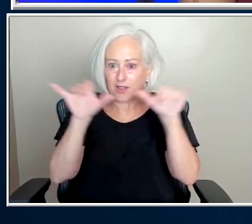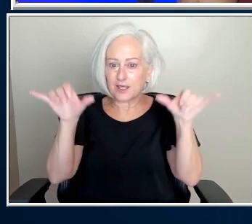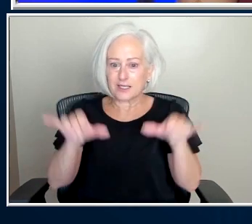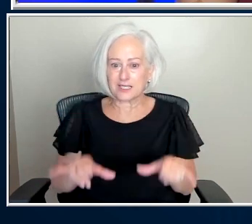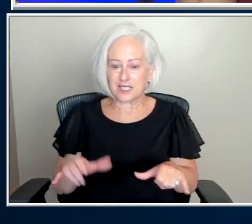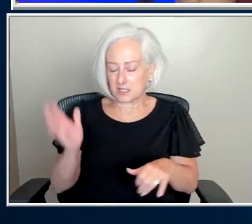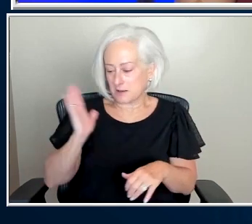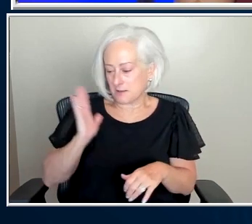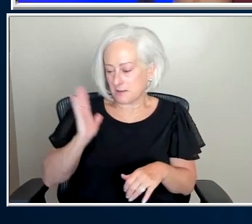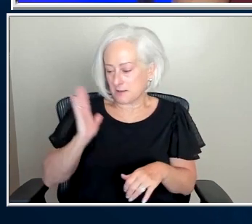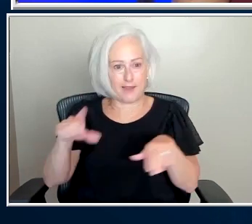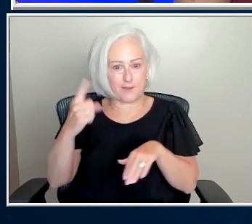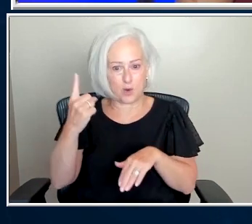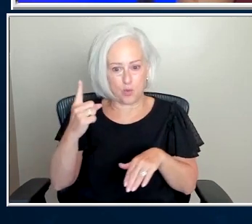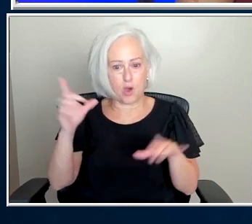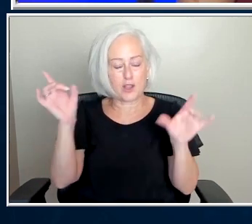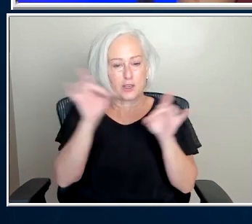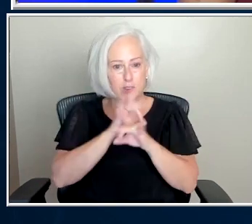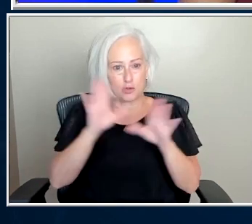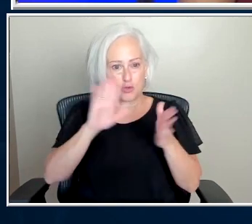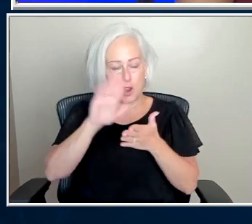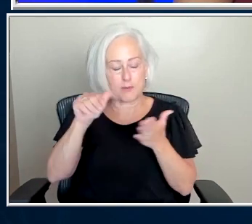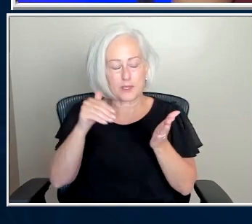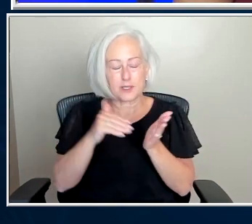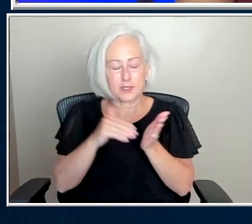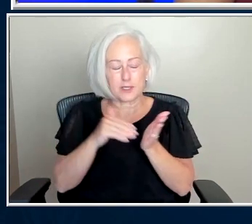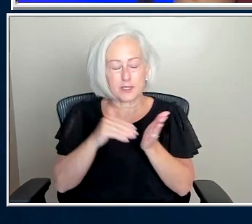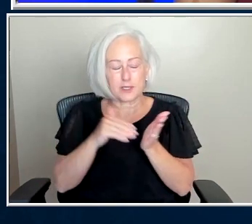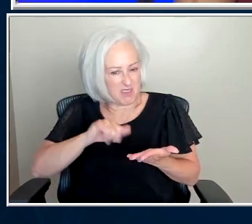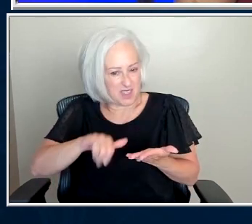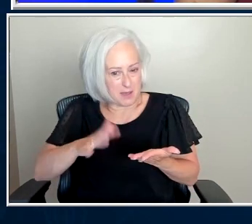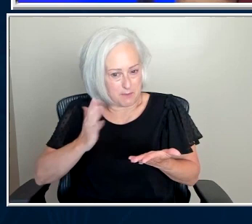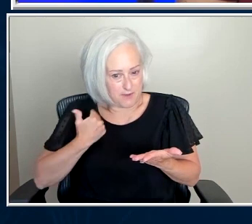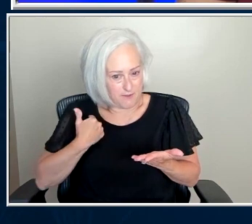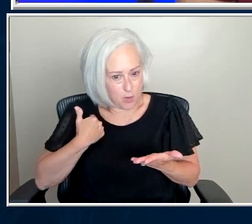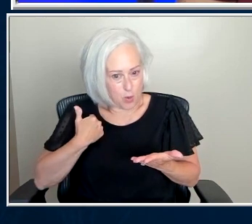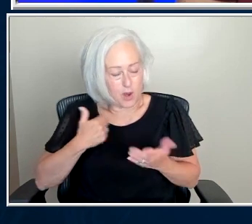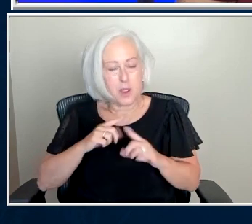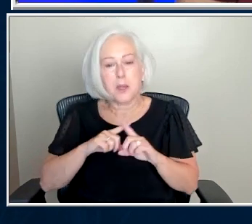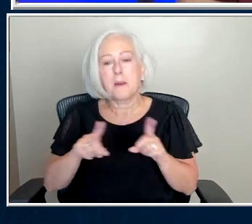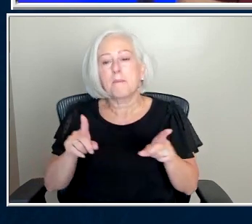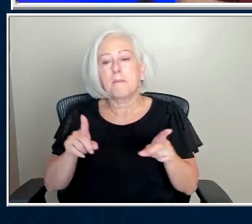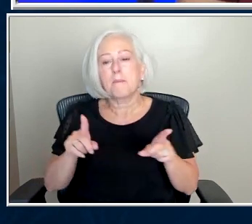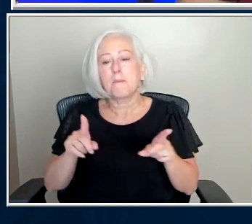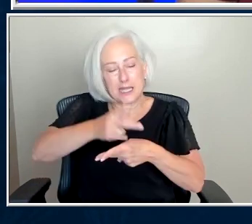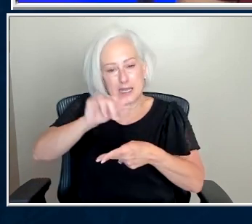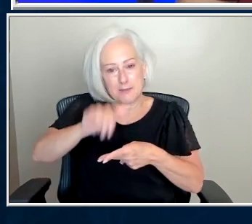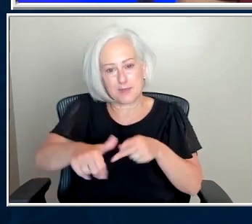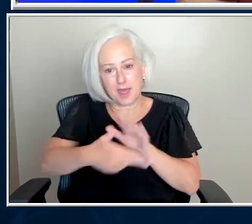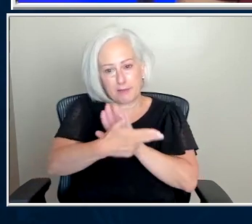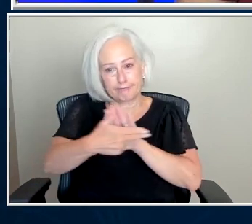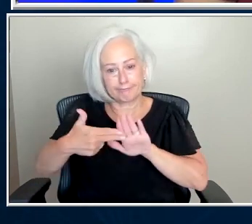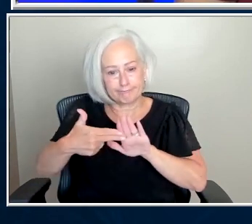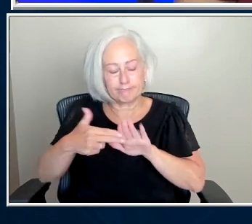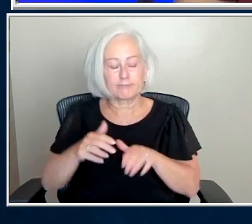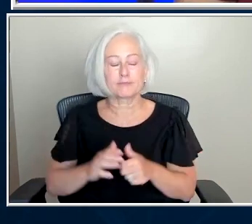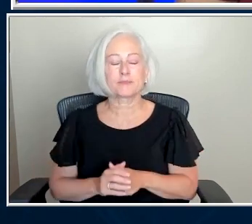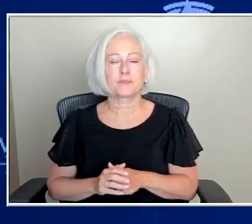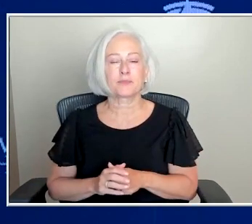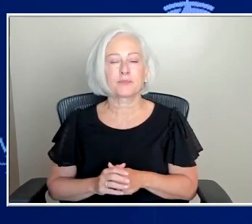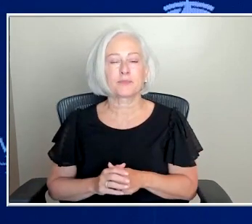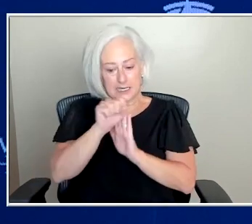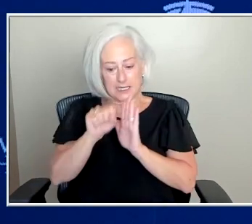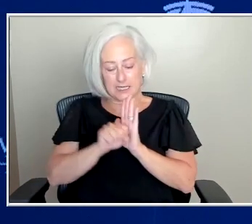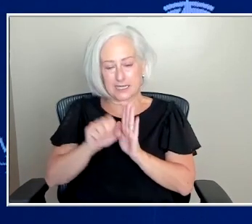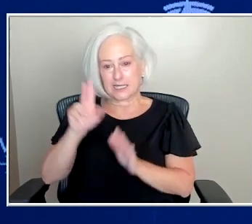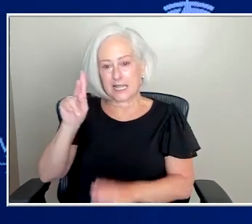that here on this program, but what happened that let us keep that designation? So the way that it works in the state of Kansas